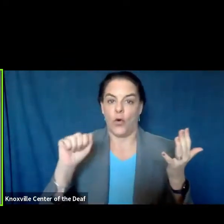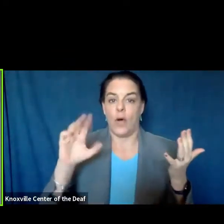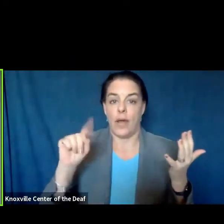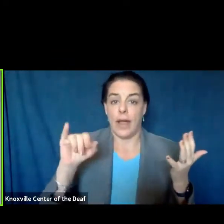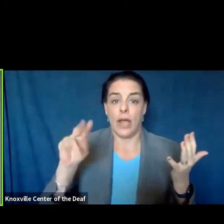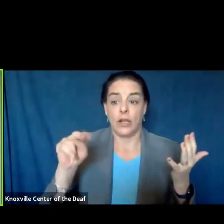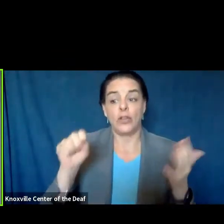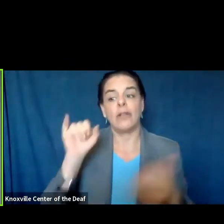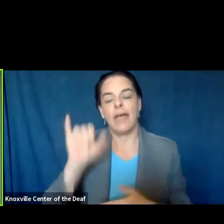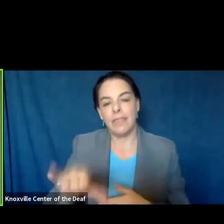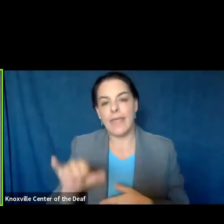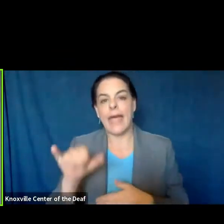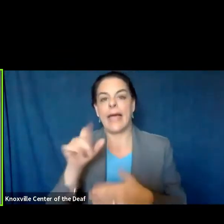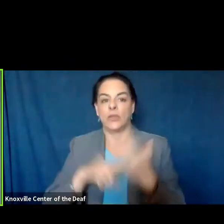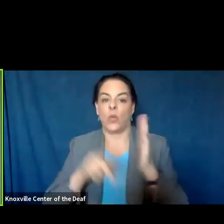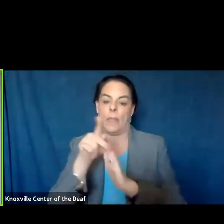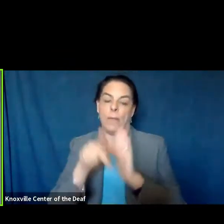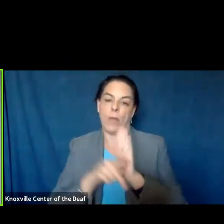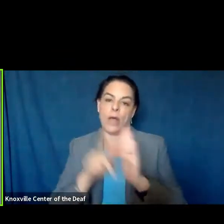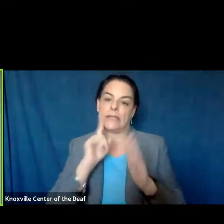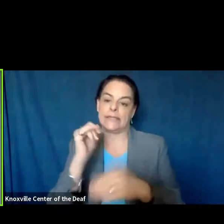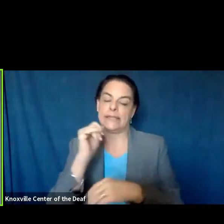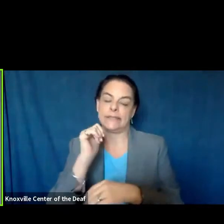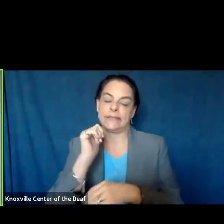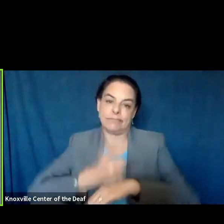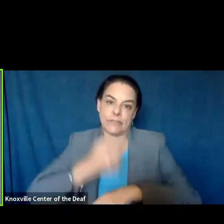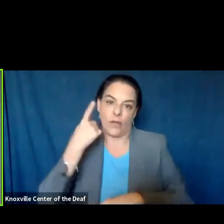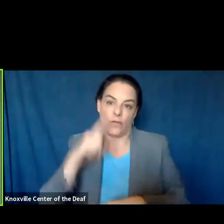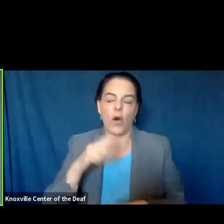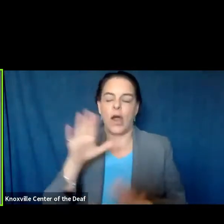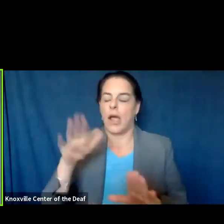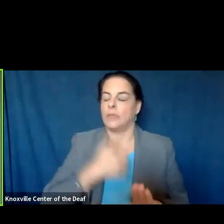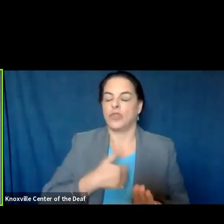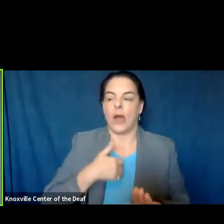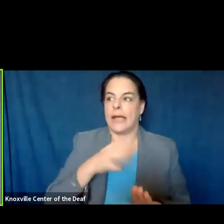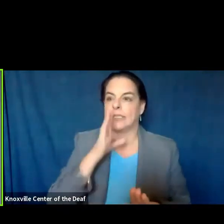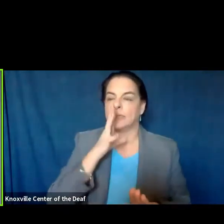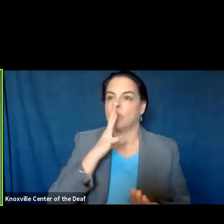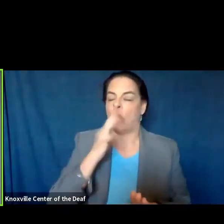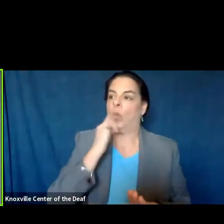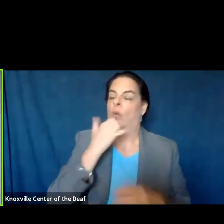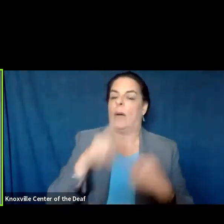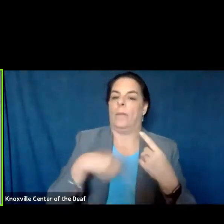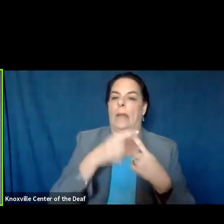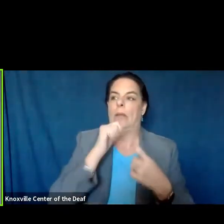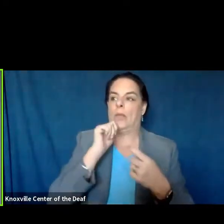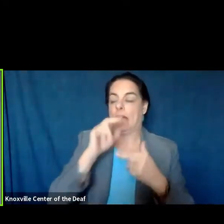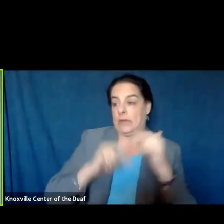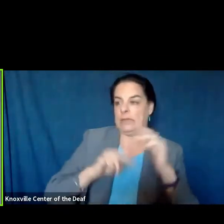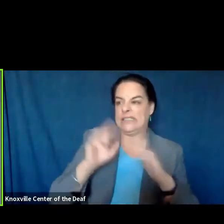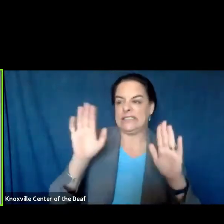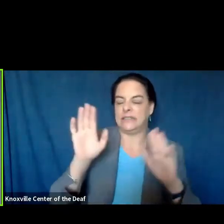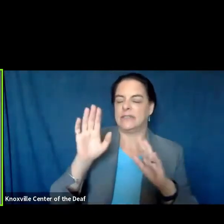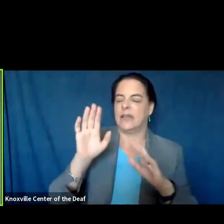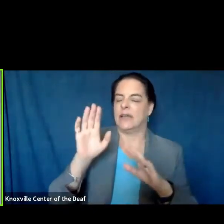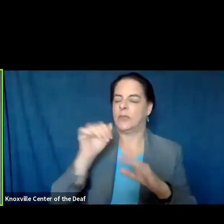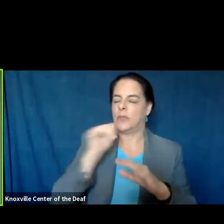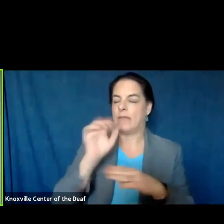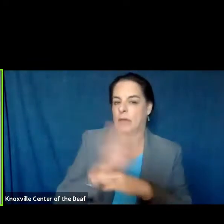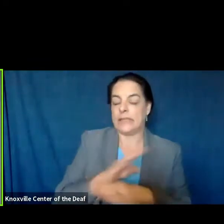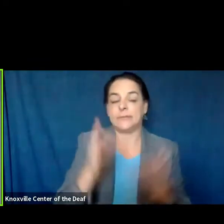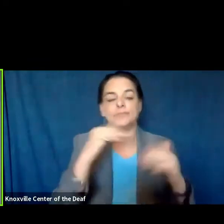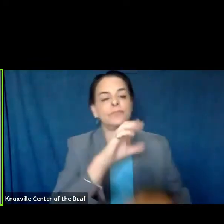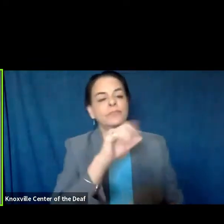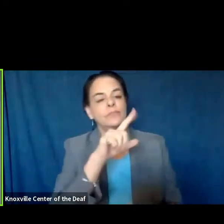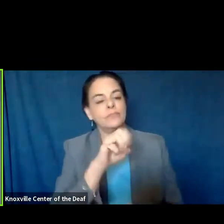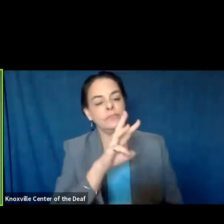the policy is. And I'm sorry I misspoke earlier about the private facility piece. From Cole with WBIR, if someone recovers